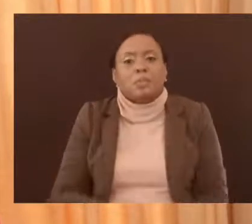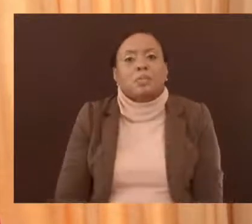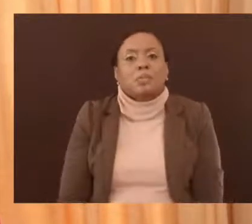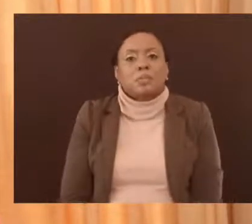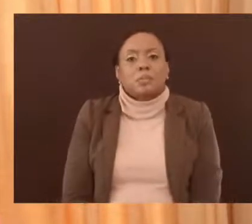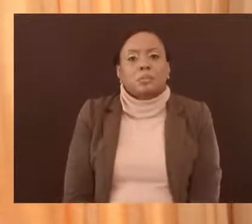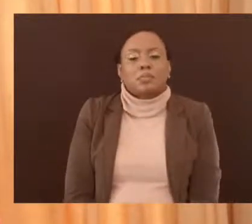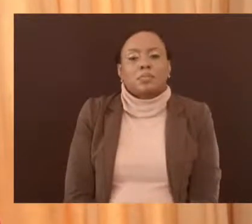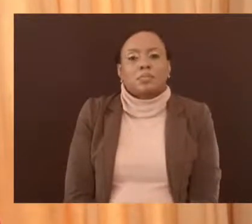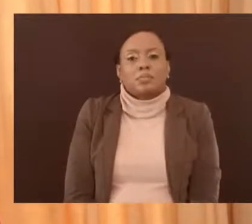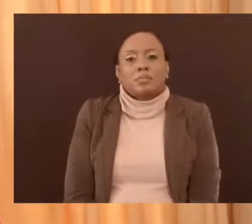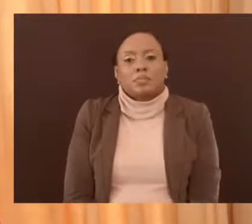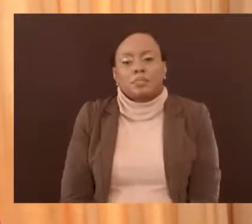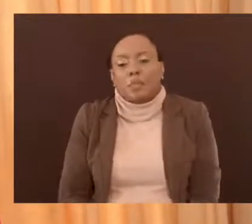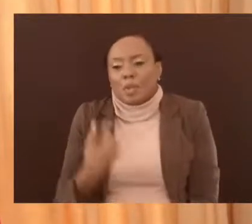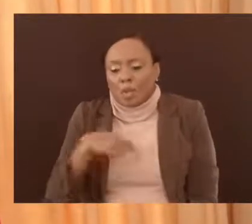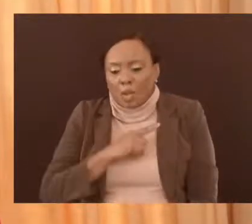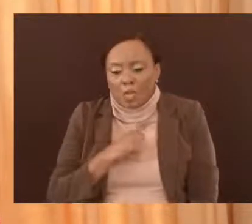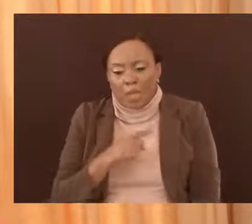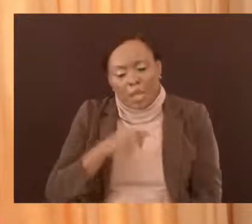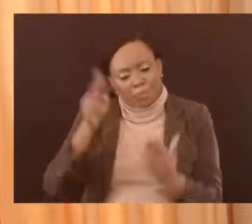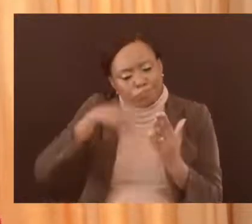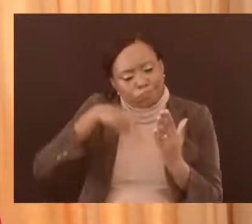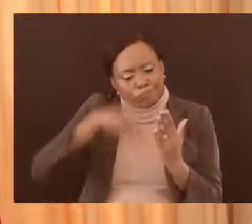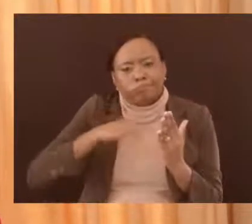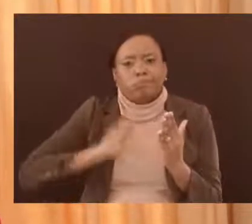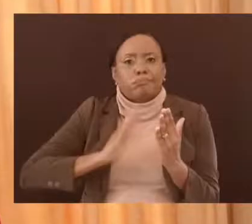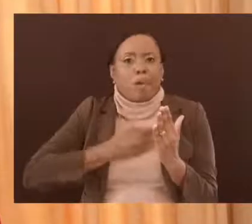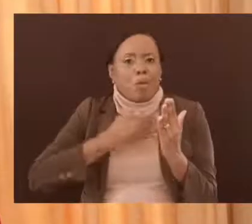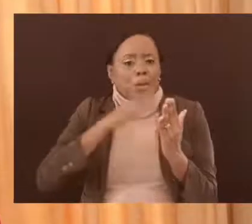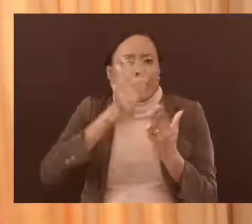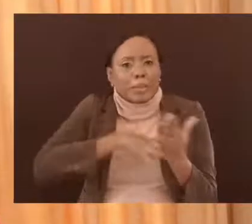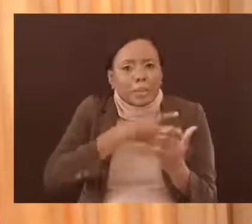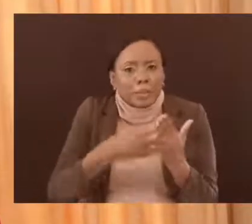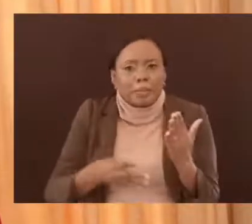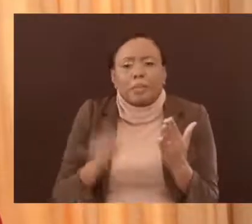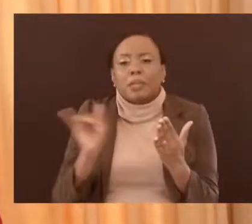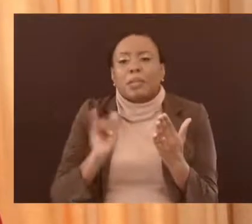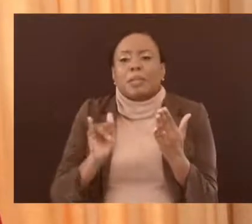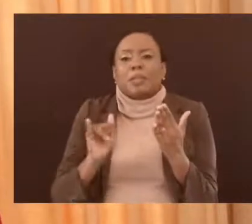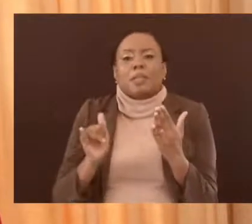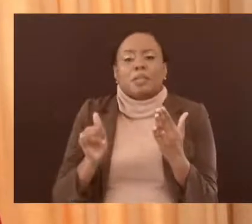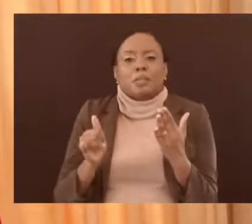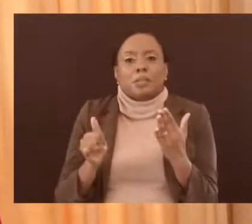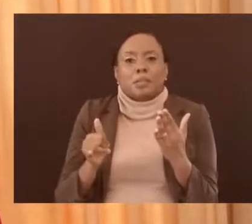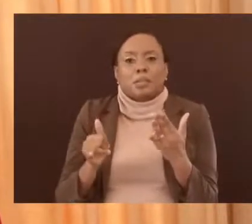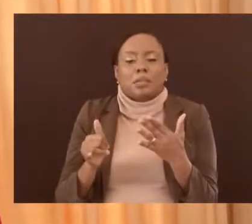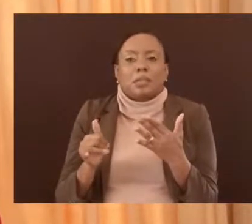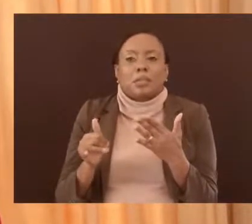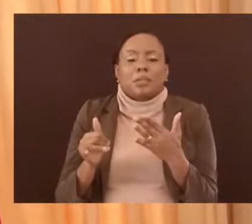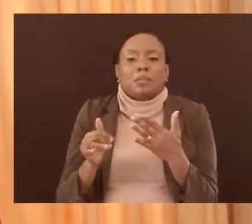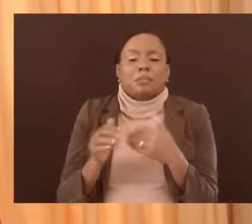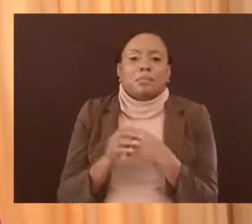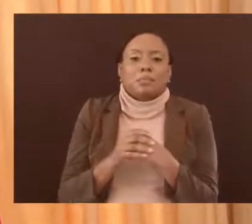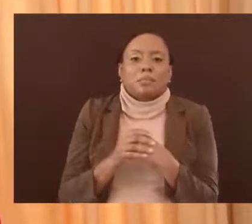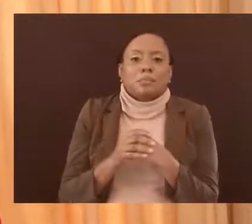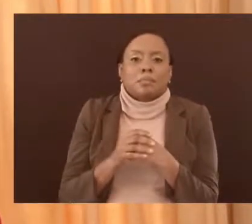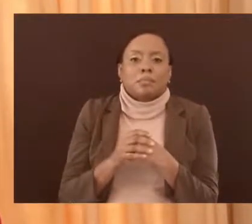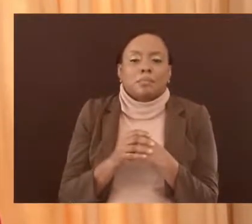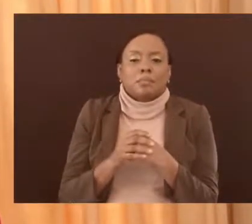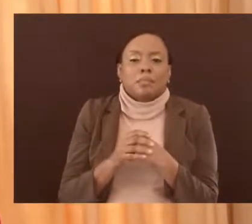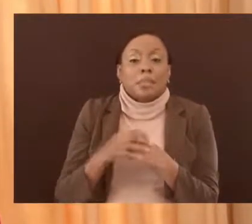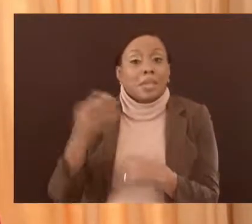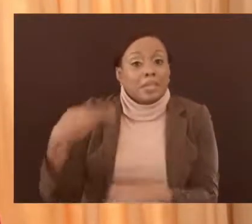to revise aspects of the curriculum. We have started to look at things like the history curriculum. There's a team that